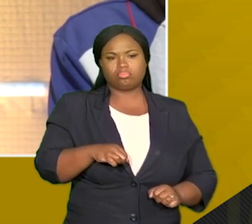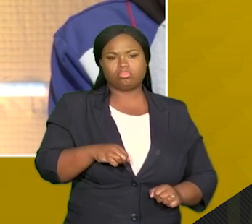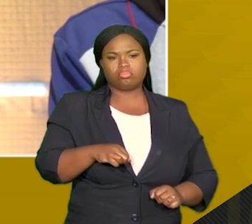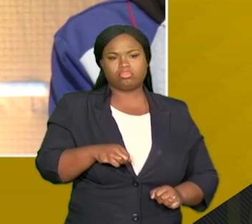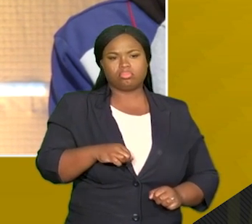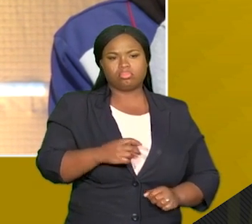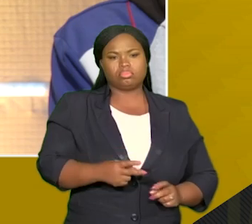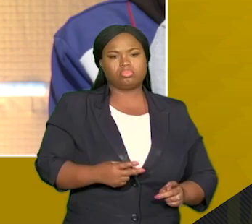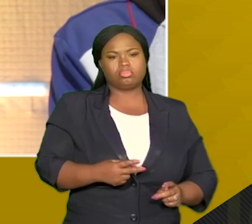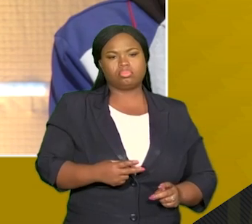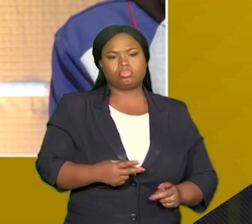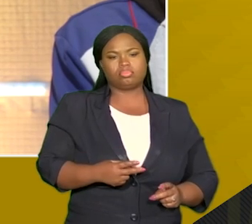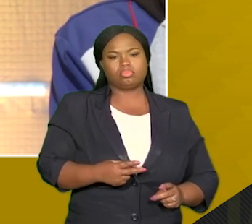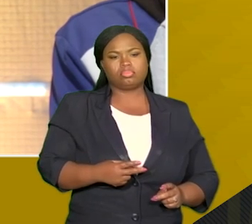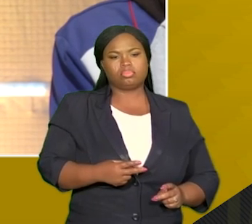like ezinye izinto